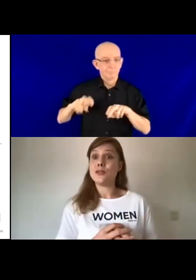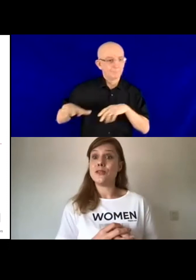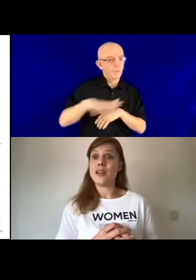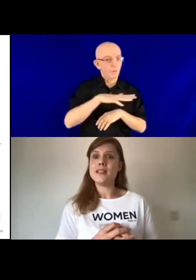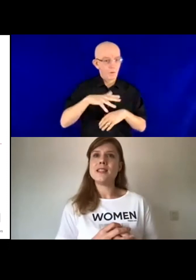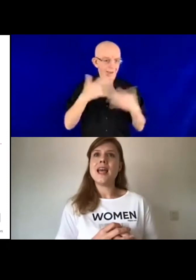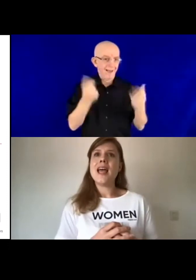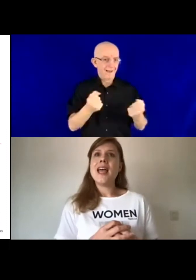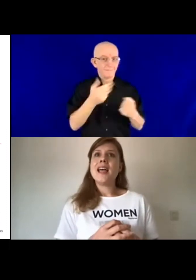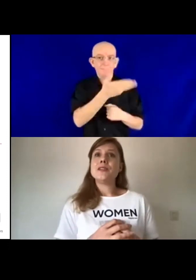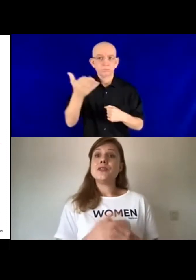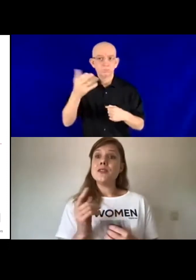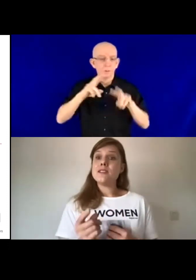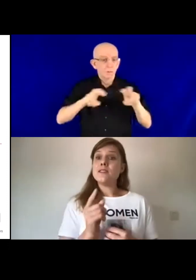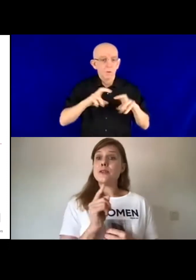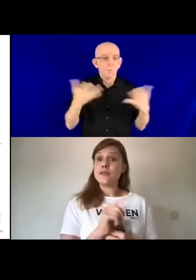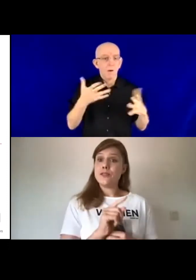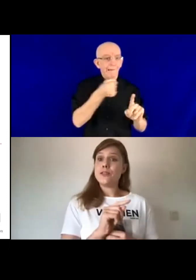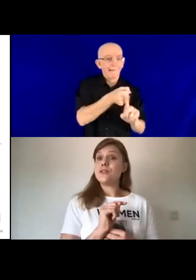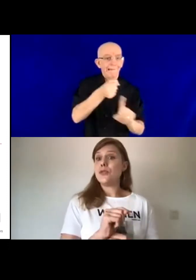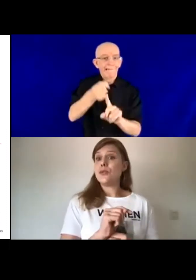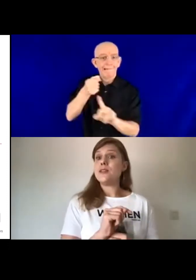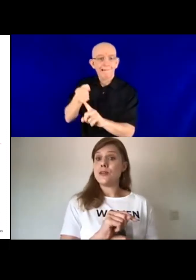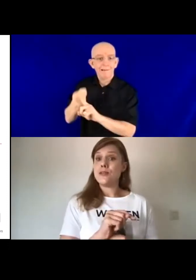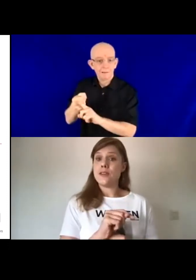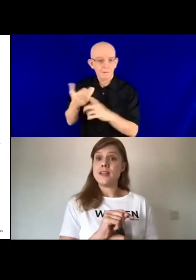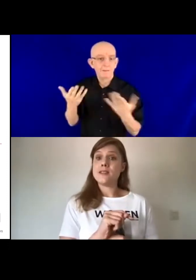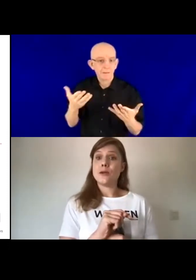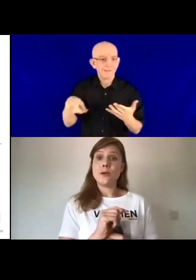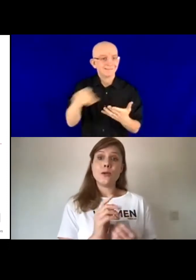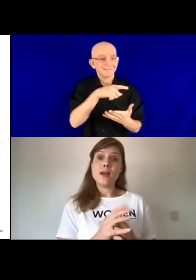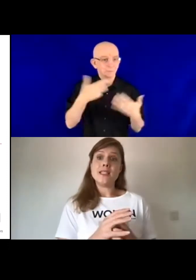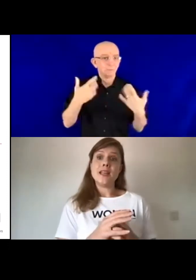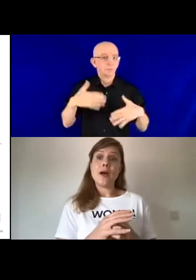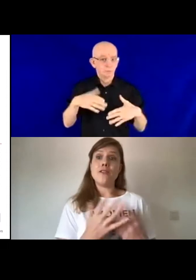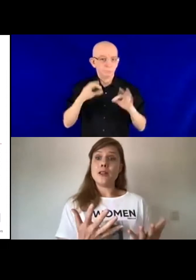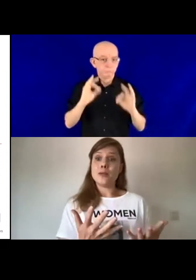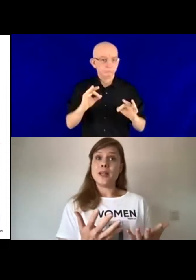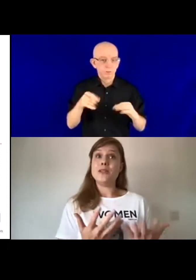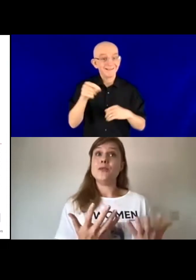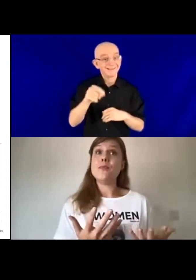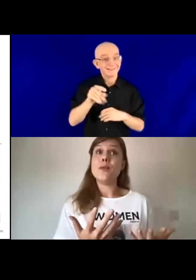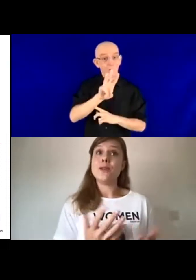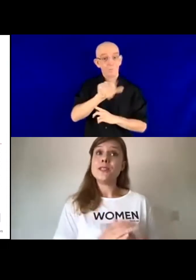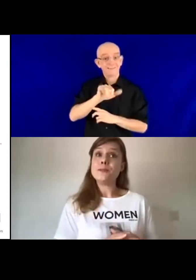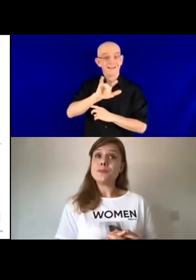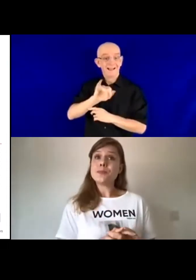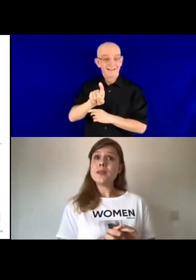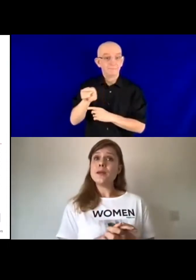the surveys. The results of the first 3 surveys are already available in a